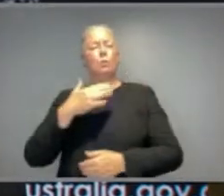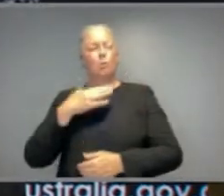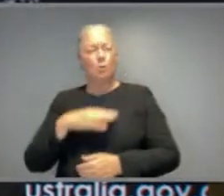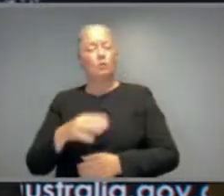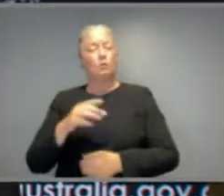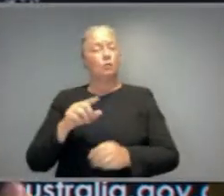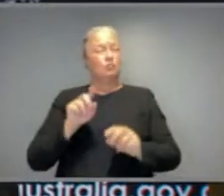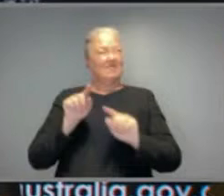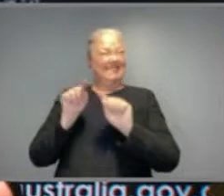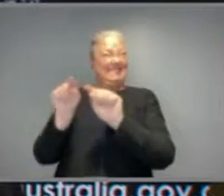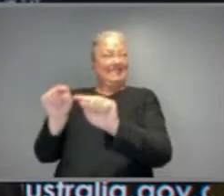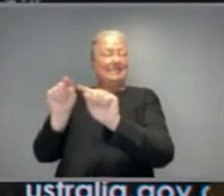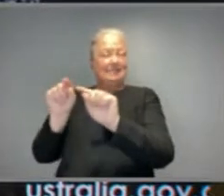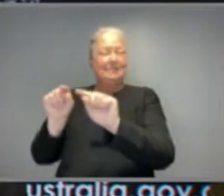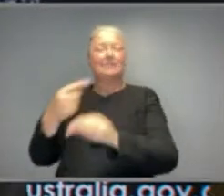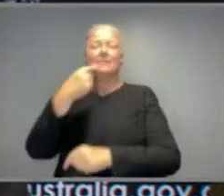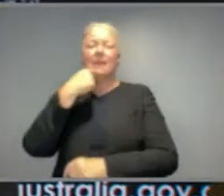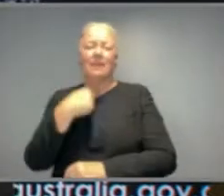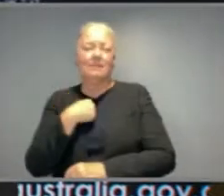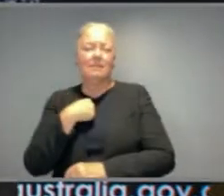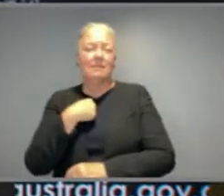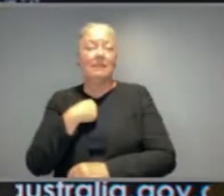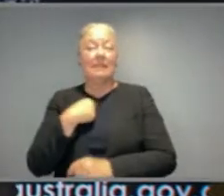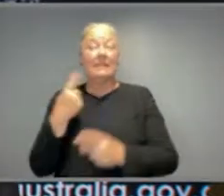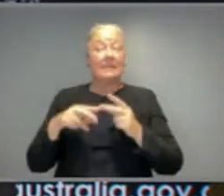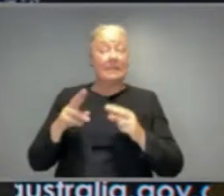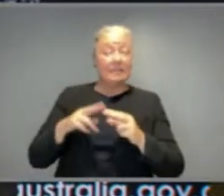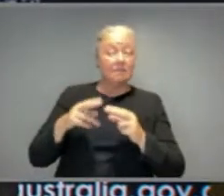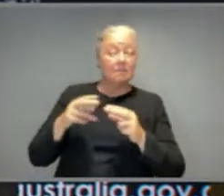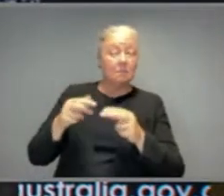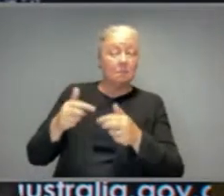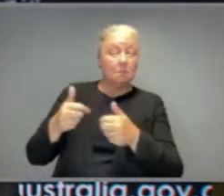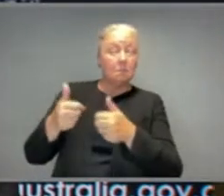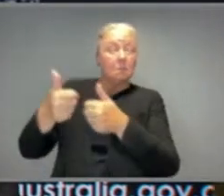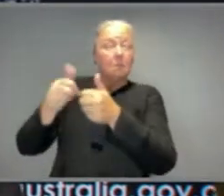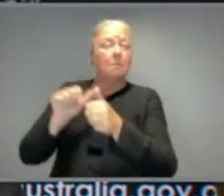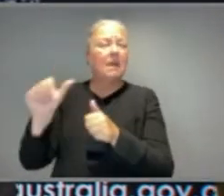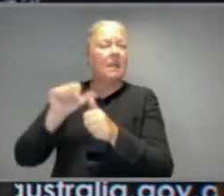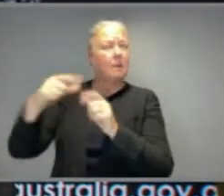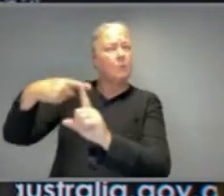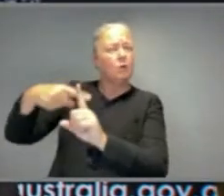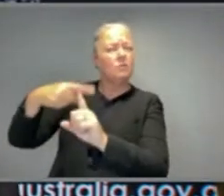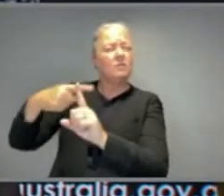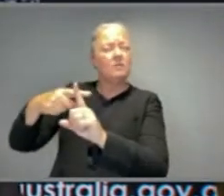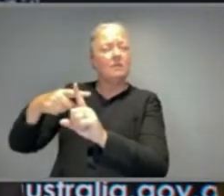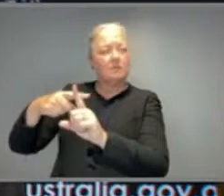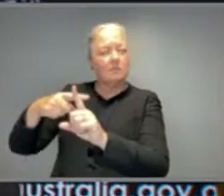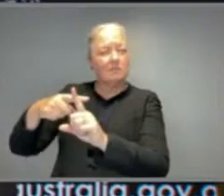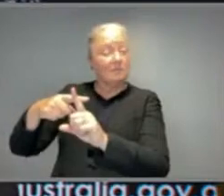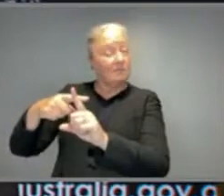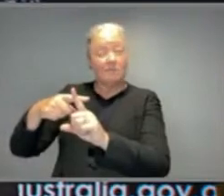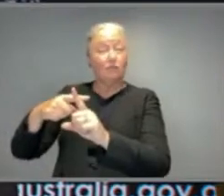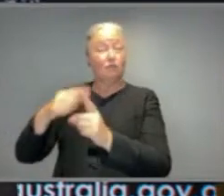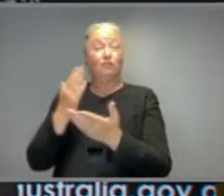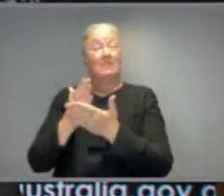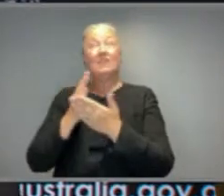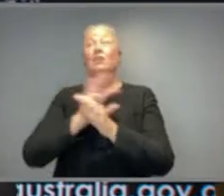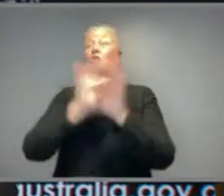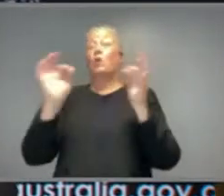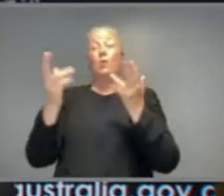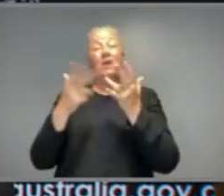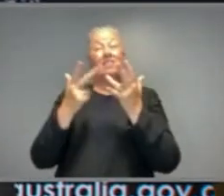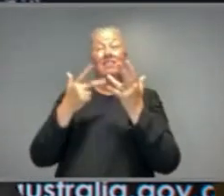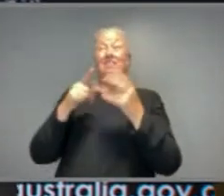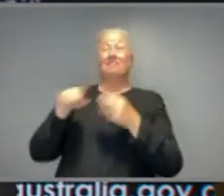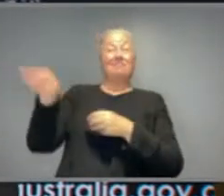we can see a soft landing from this in a way that no other country has seen to date. And that's the